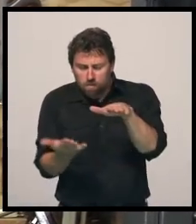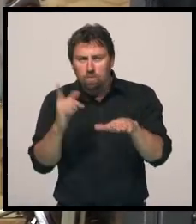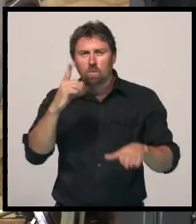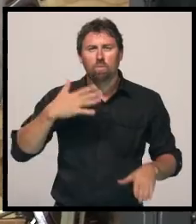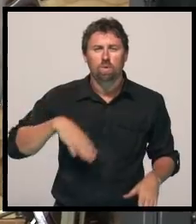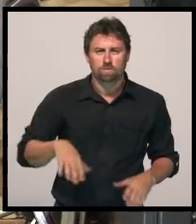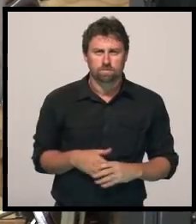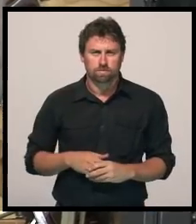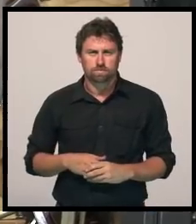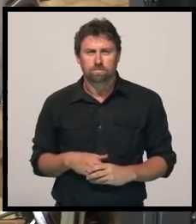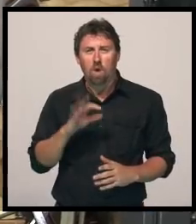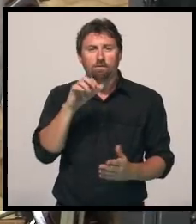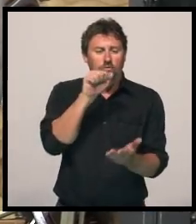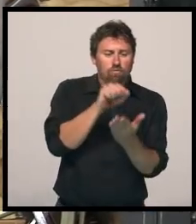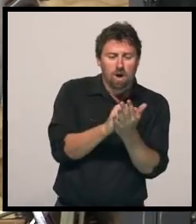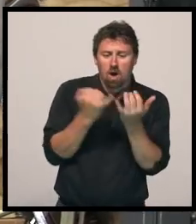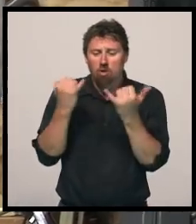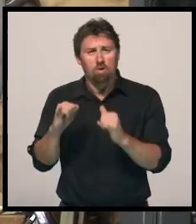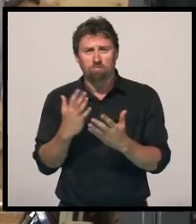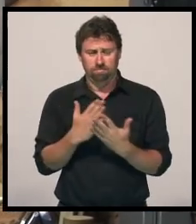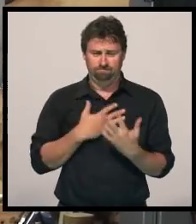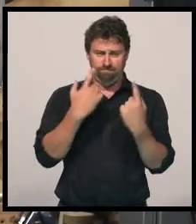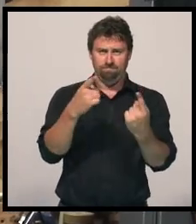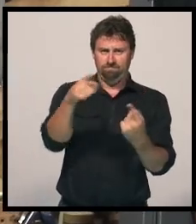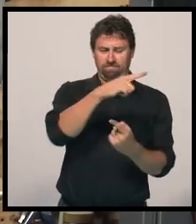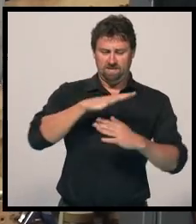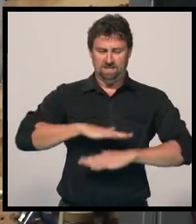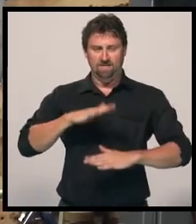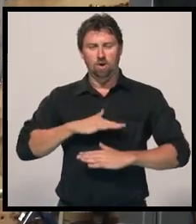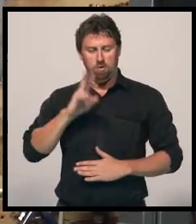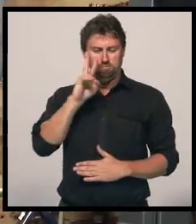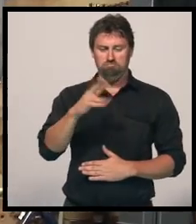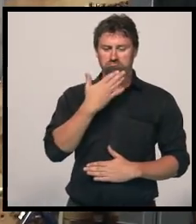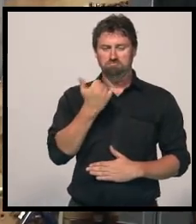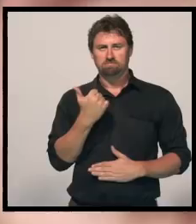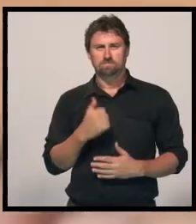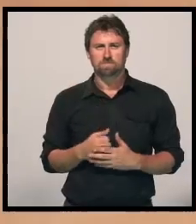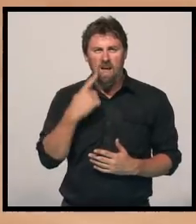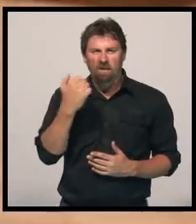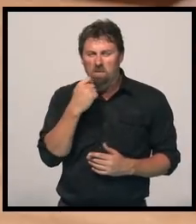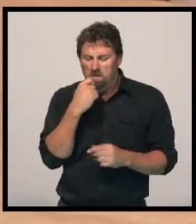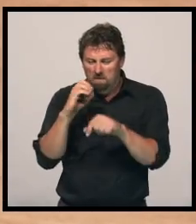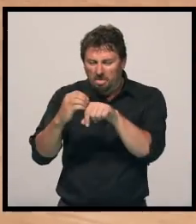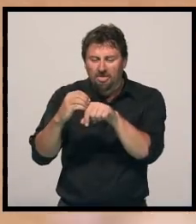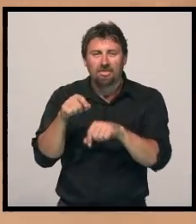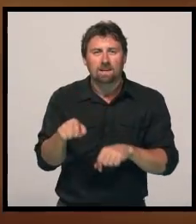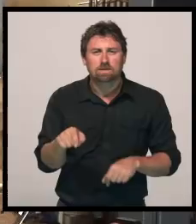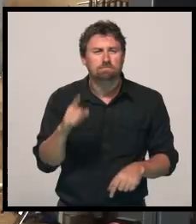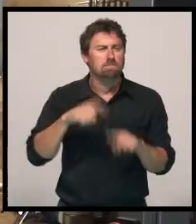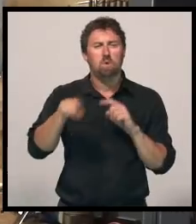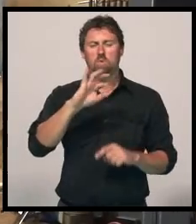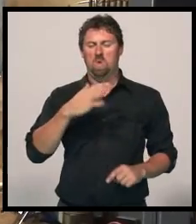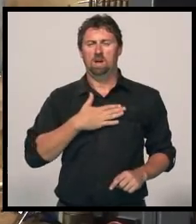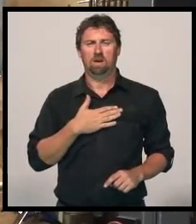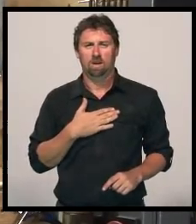like on the bottom? For example, and there's no right or wrong, it's whatever pleases you. There's a bit of a blemish there. A lot